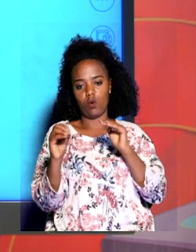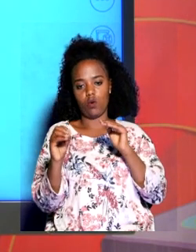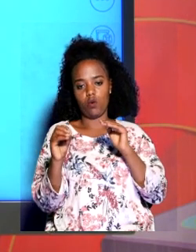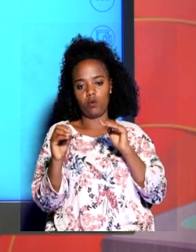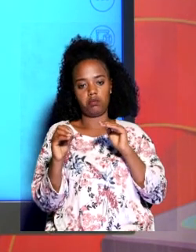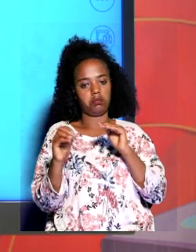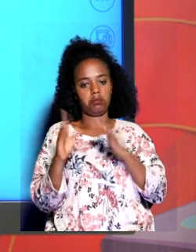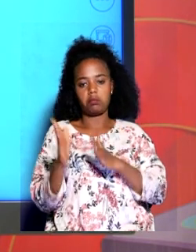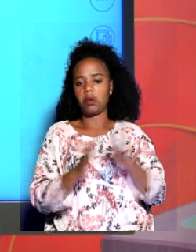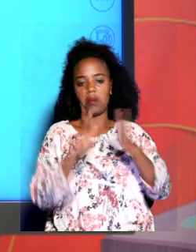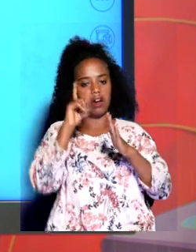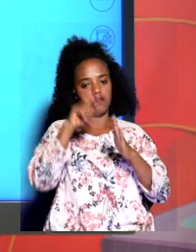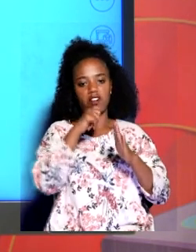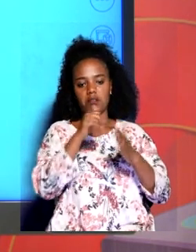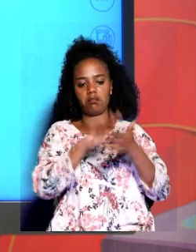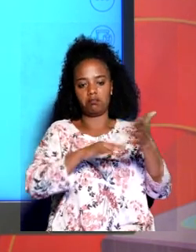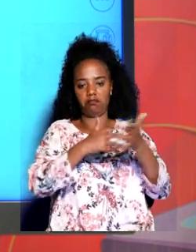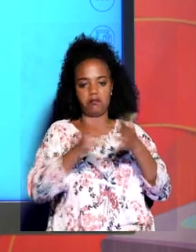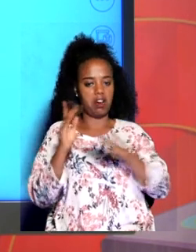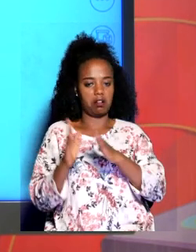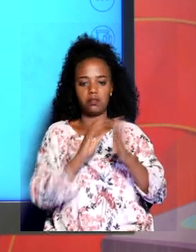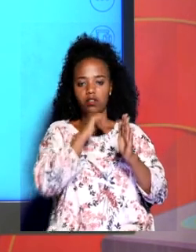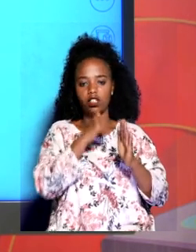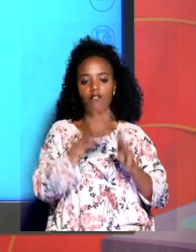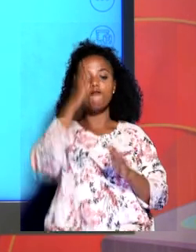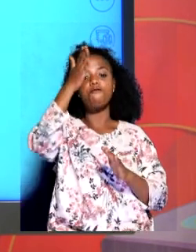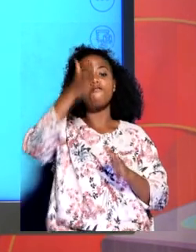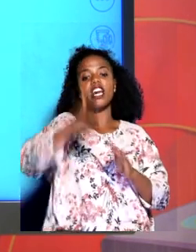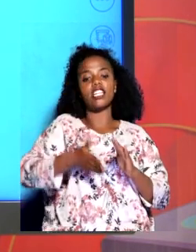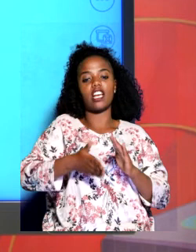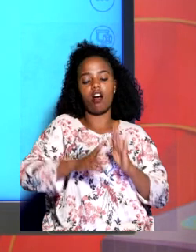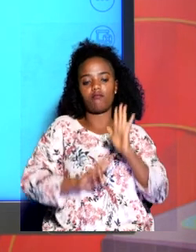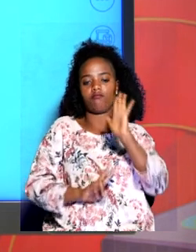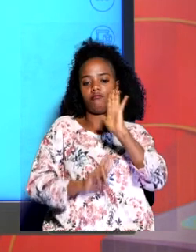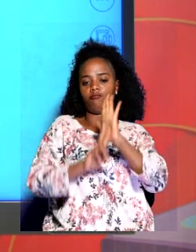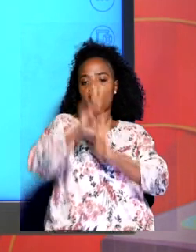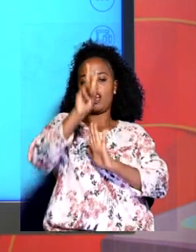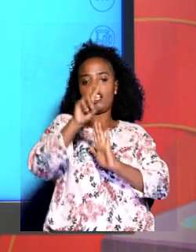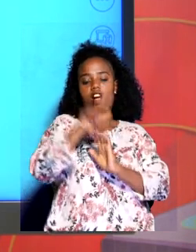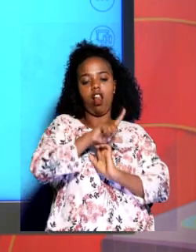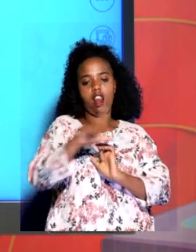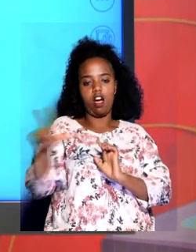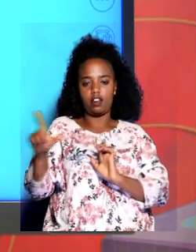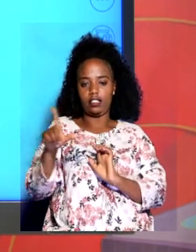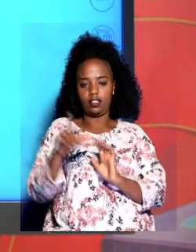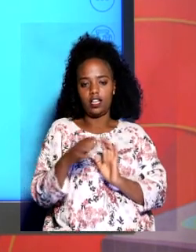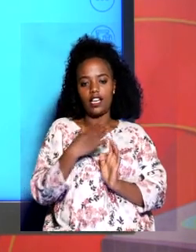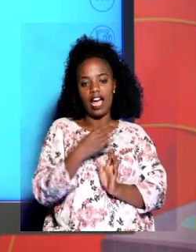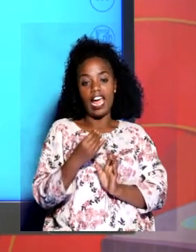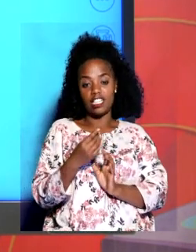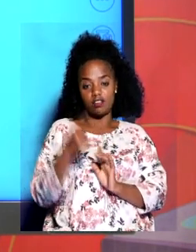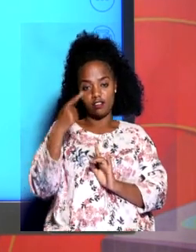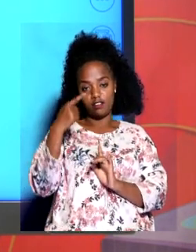No need of preparing table for this because it is a vertical line passing through x equal to 0. And for